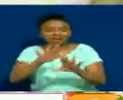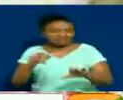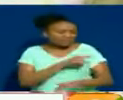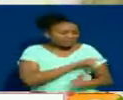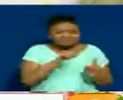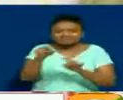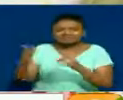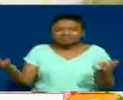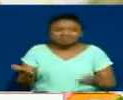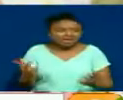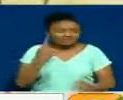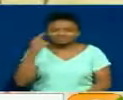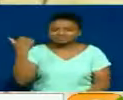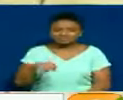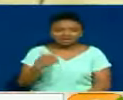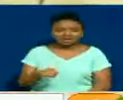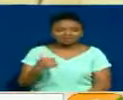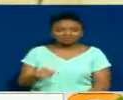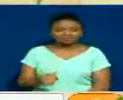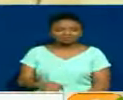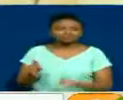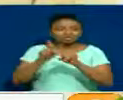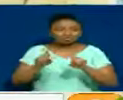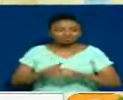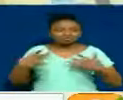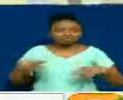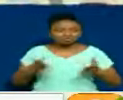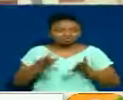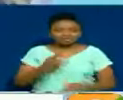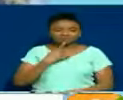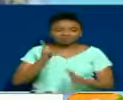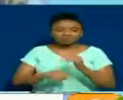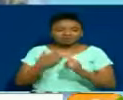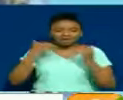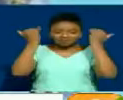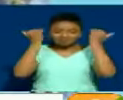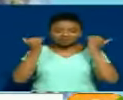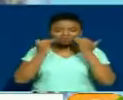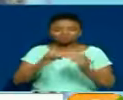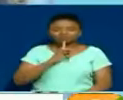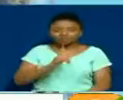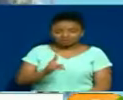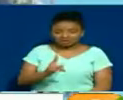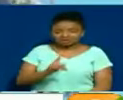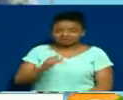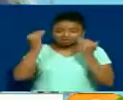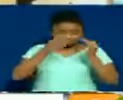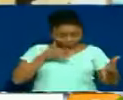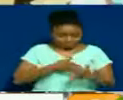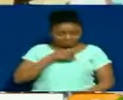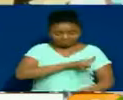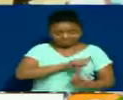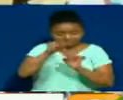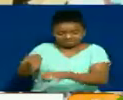analetanga, hakuna mtu anakujaga mchana ni usiku. Residents say there is a court order which bars the private developer from accessing the piece of